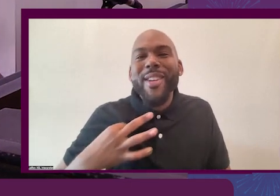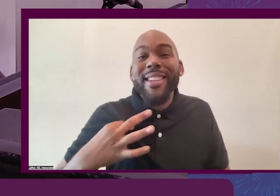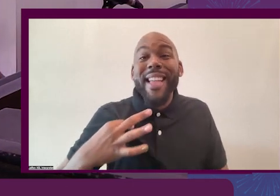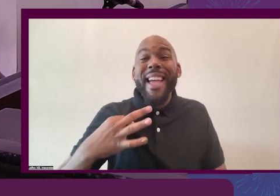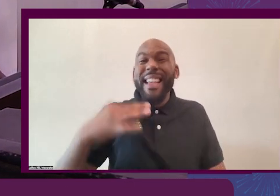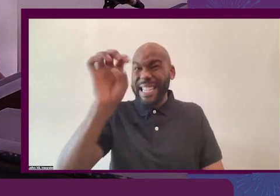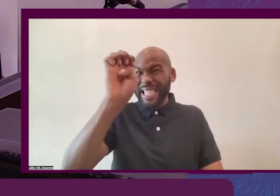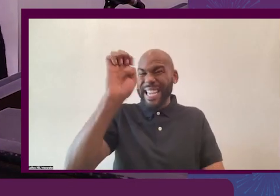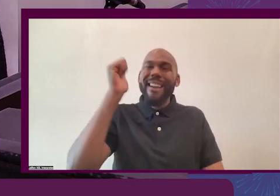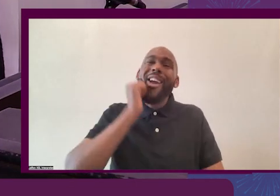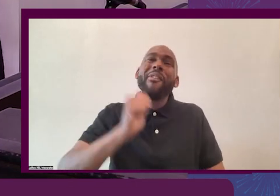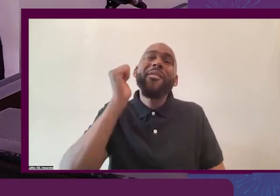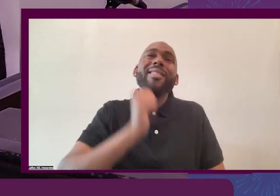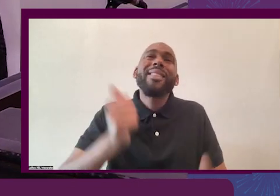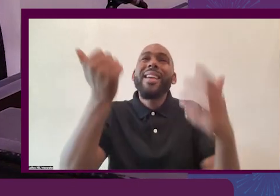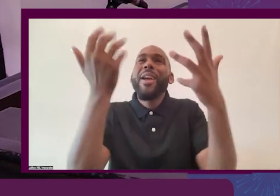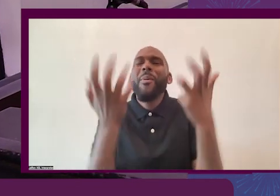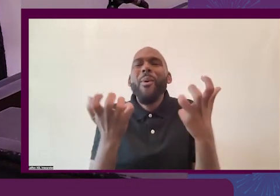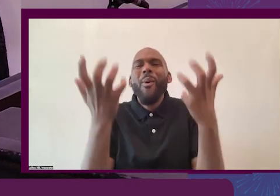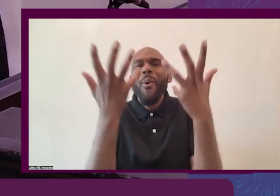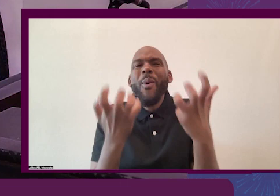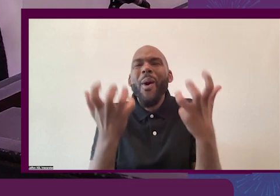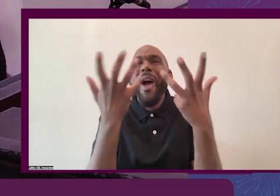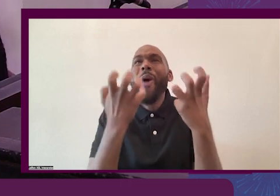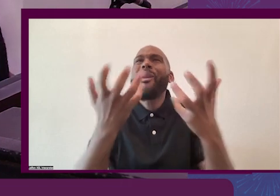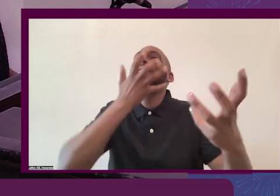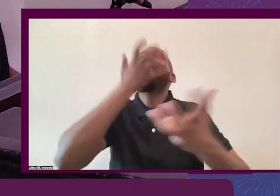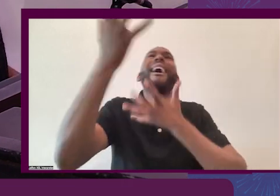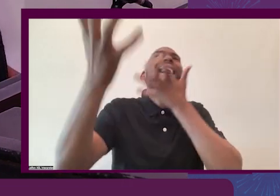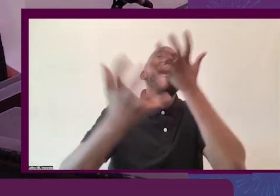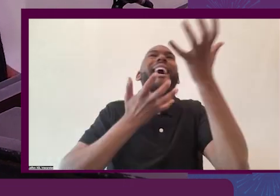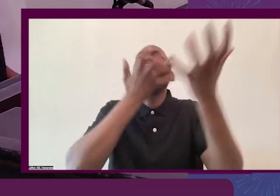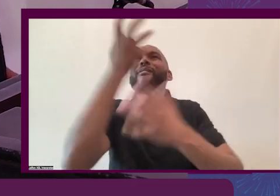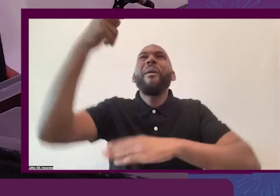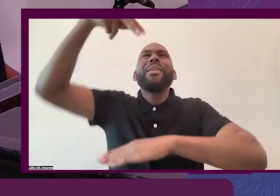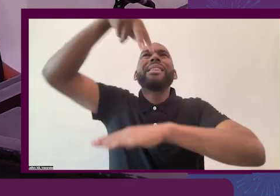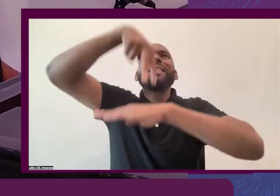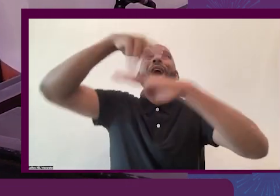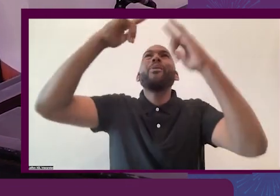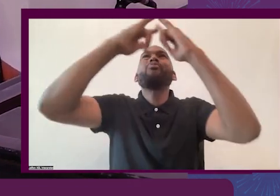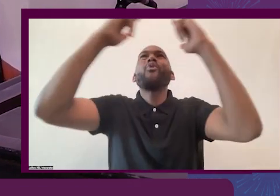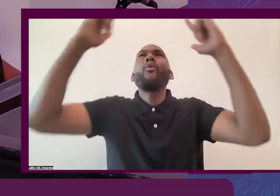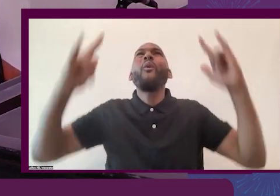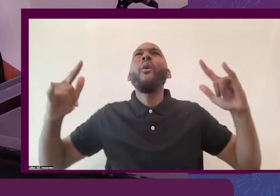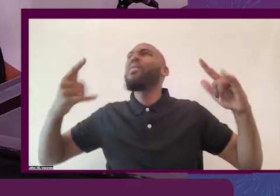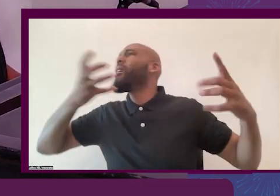voluntary. And every day I wanna yell it from the